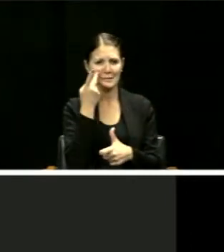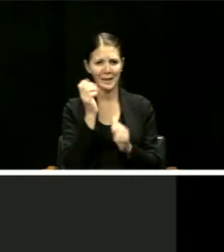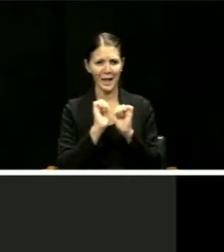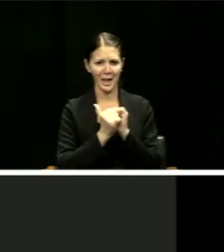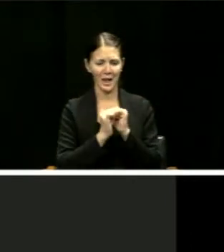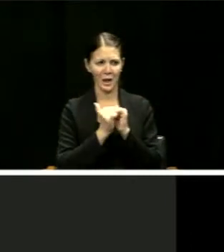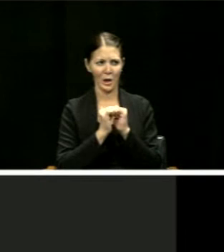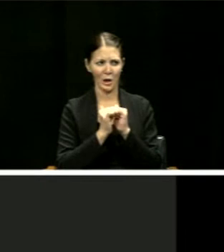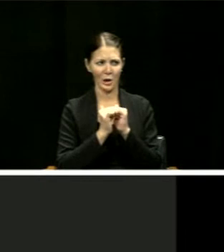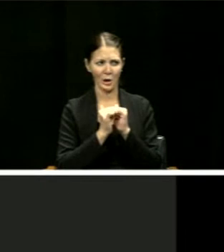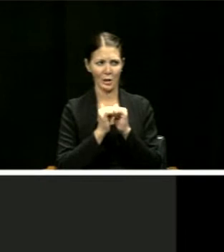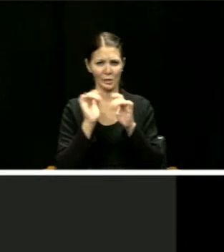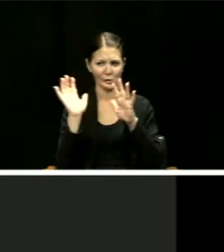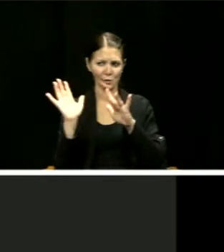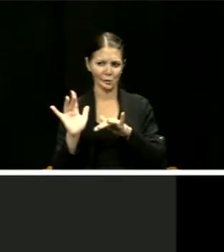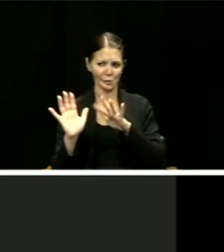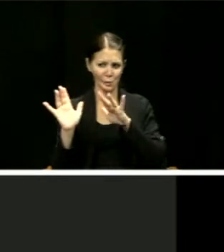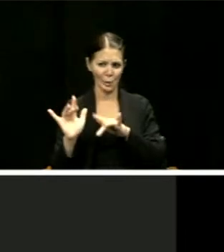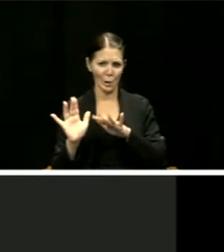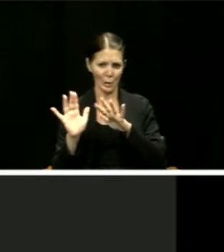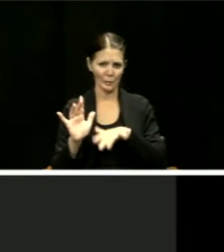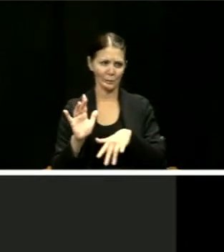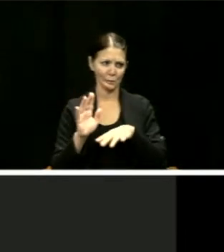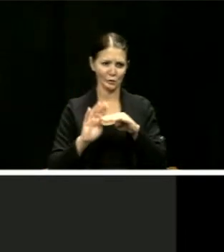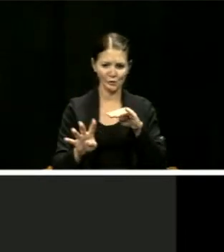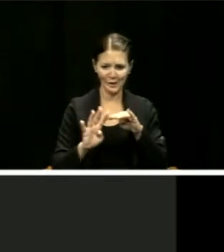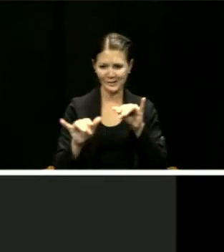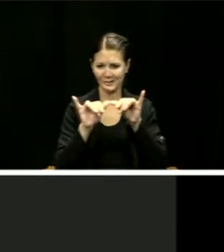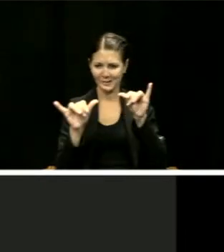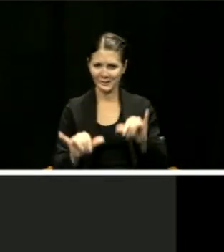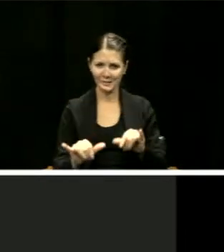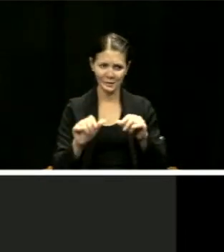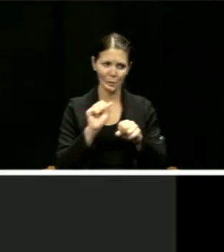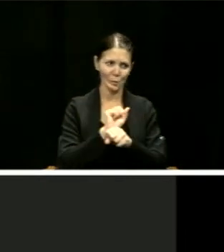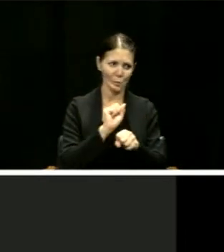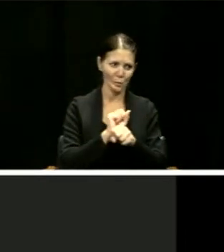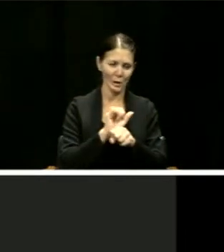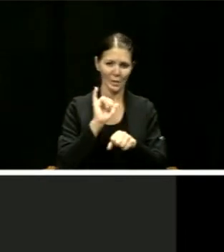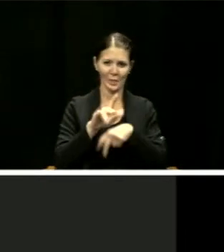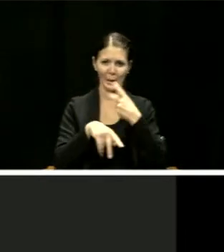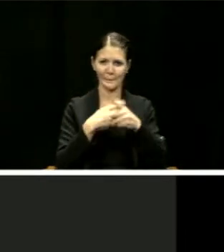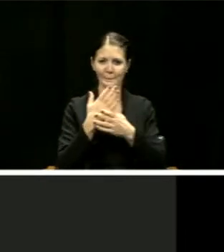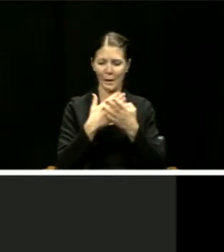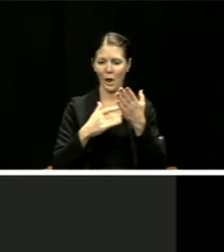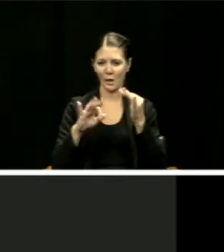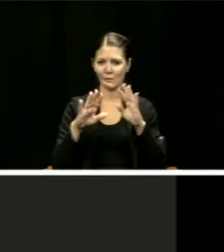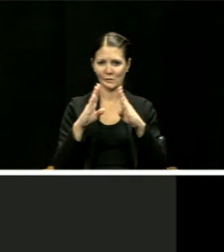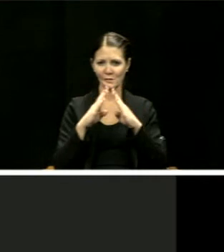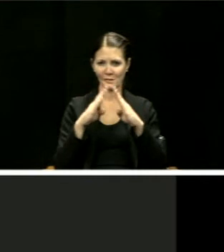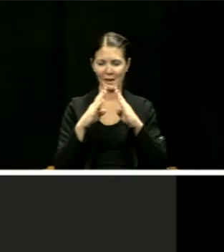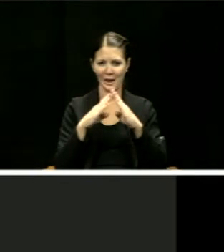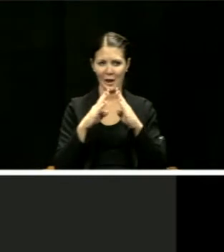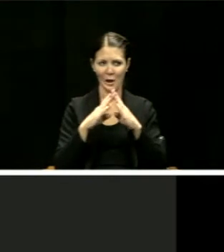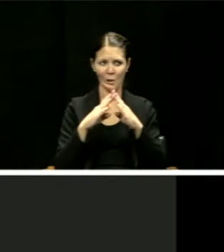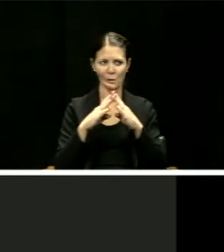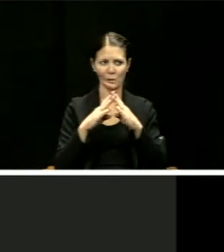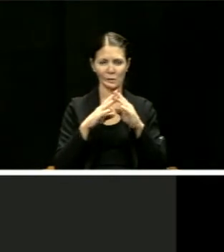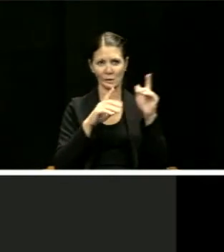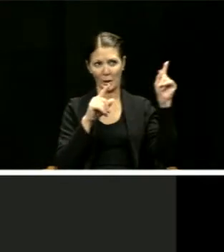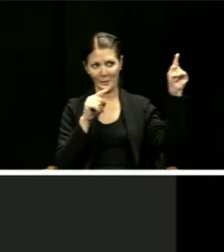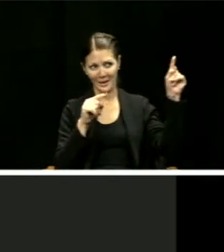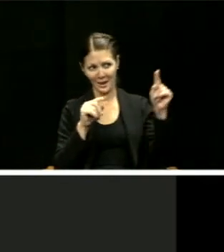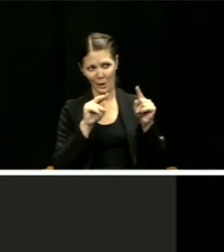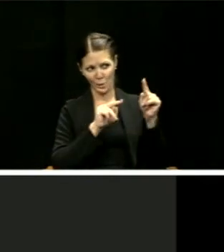of the storm drain system works in this part of town, kind of coming down North